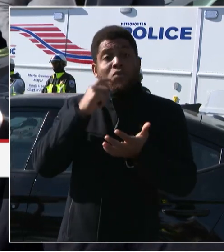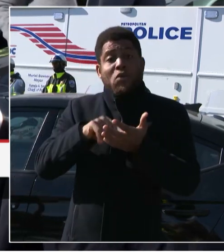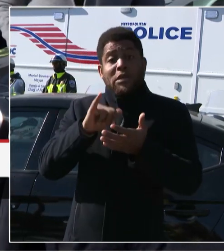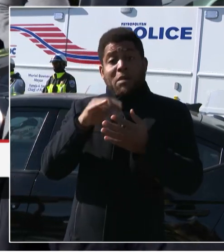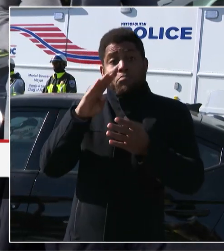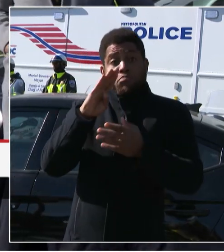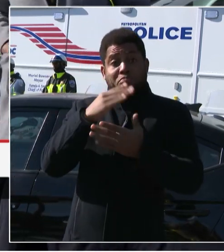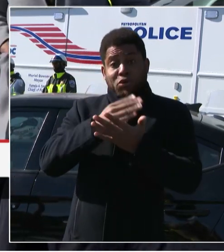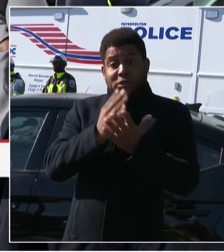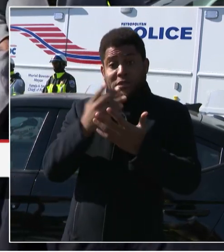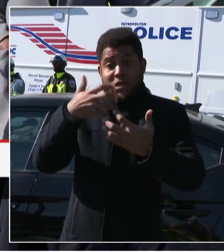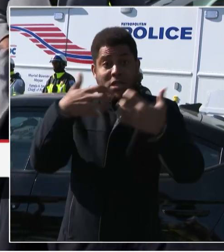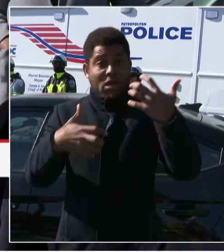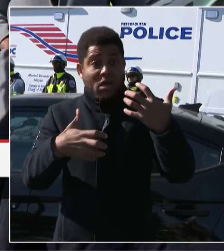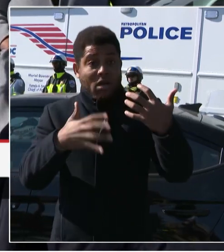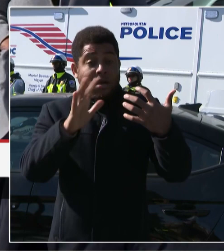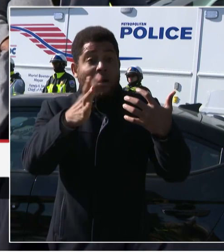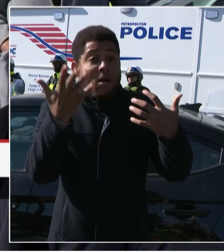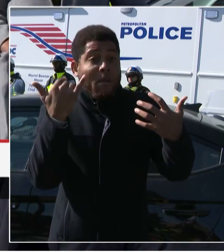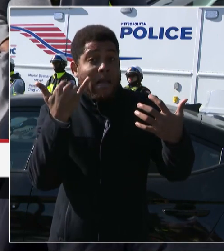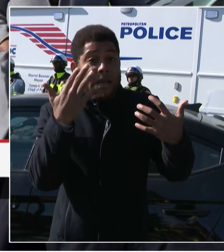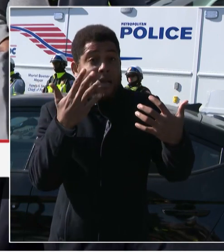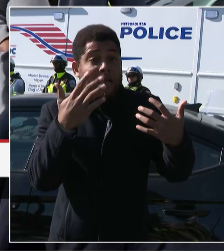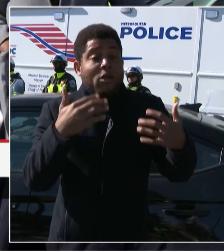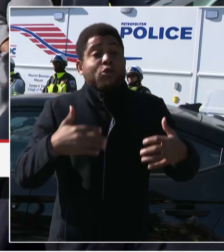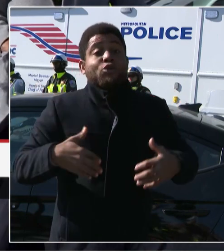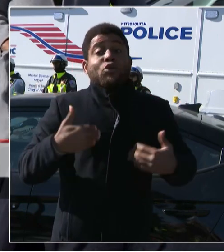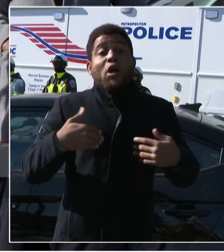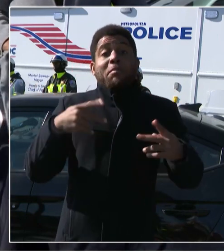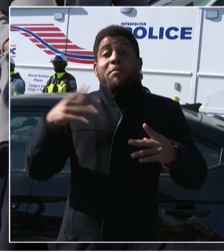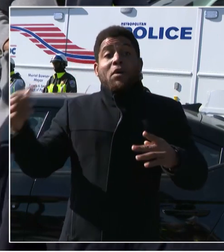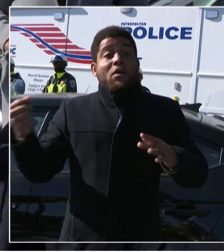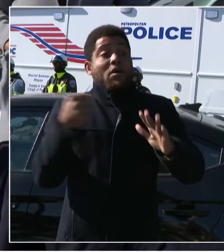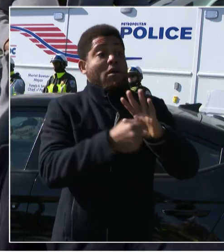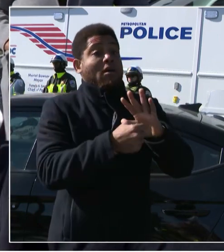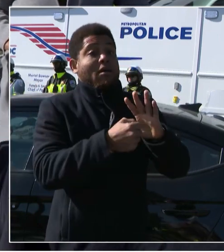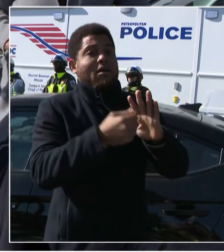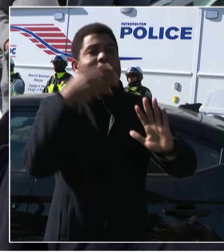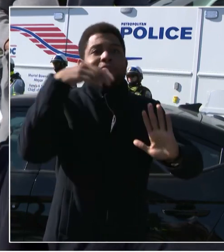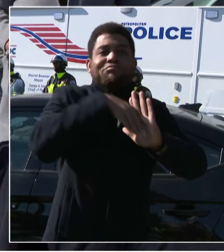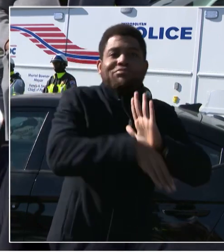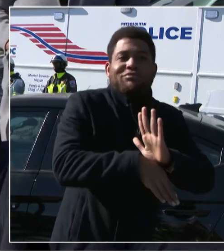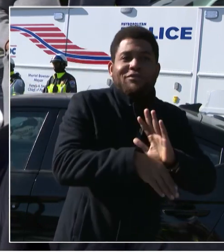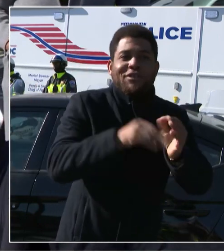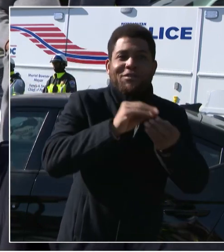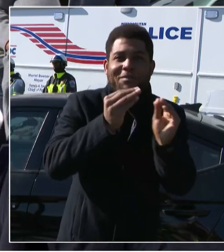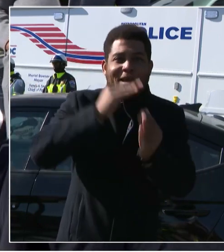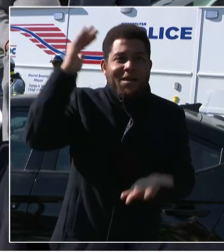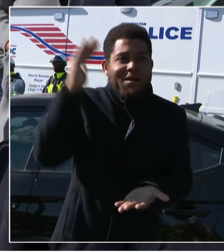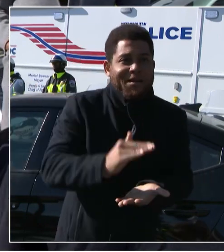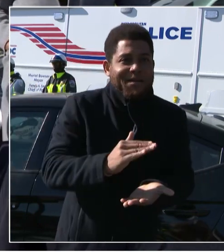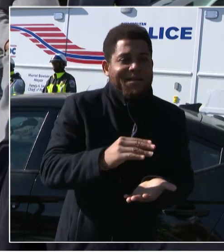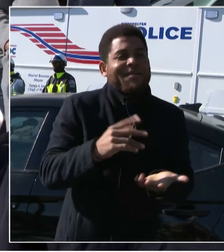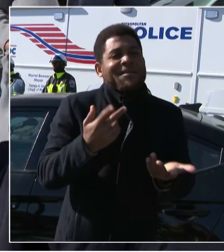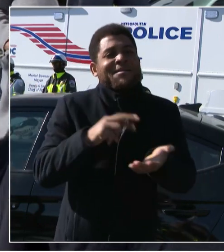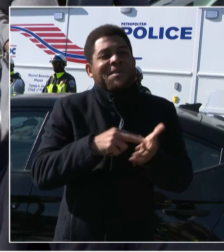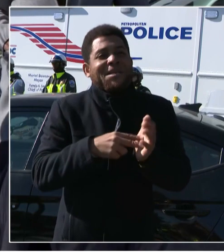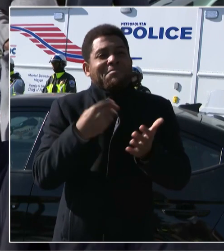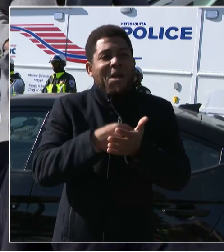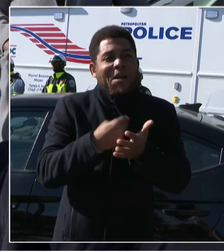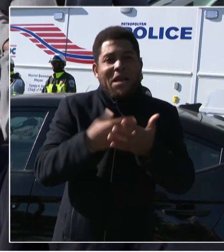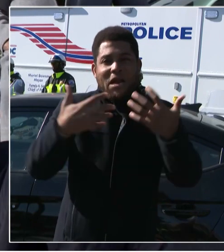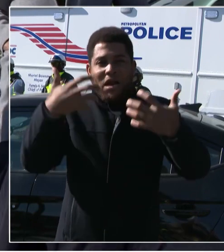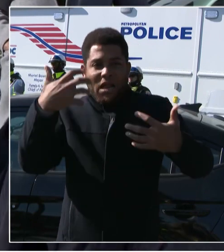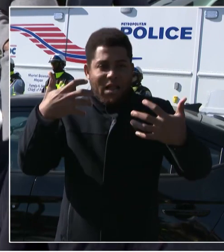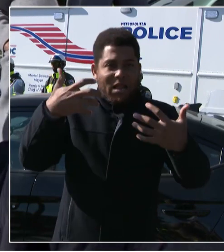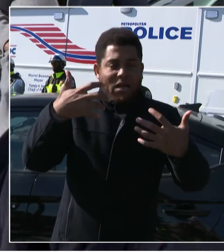up, as we always do during the budget process, we'll look at what the appropriate dollars are to accommodate that. But we've seen significant decreases